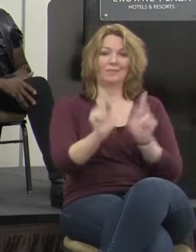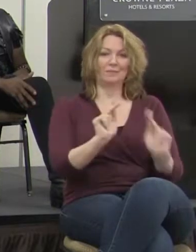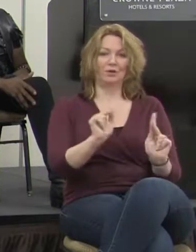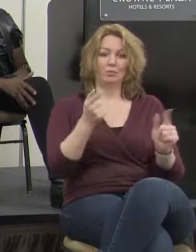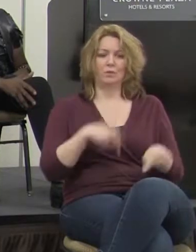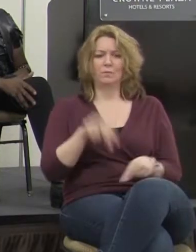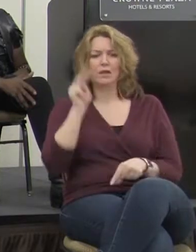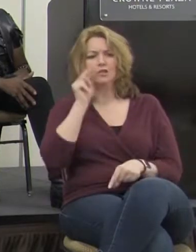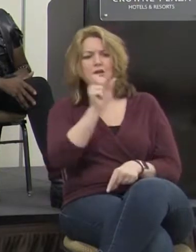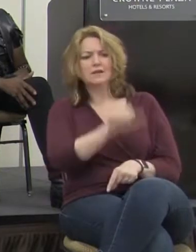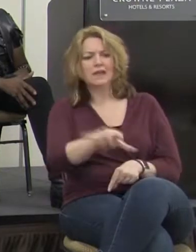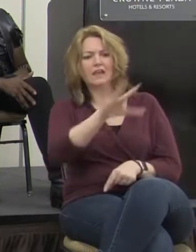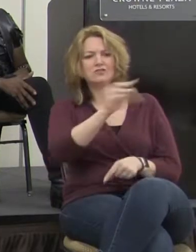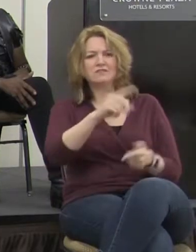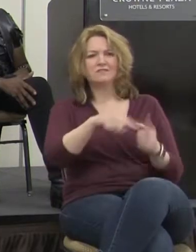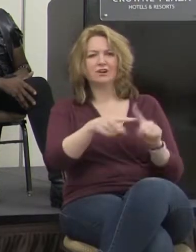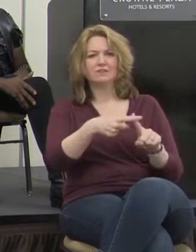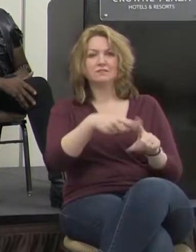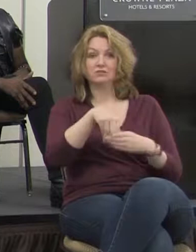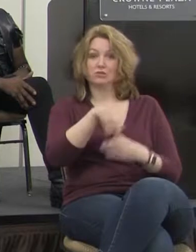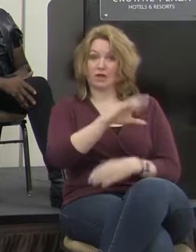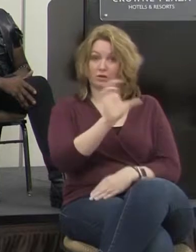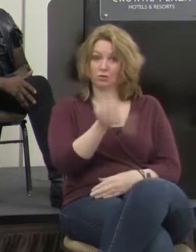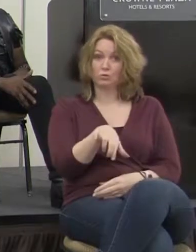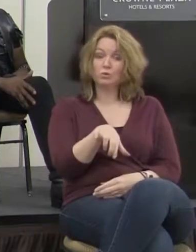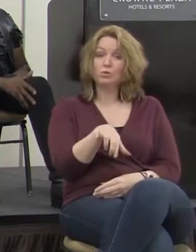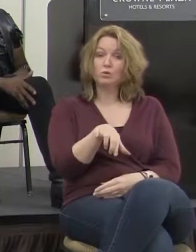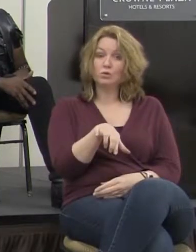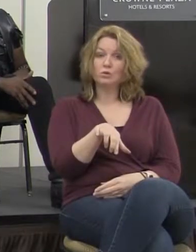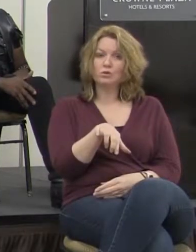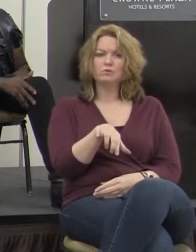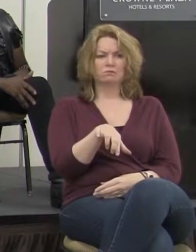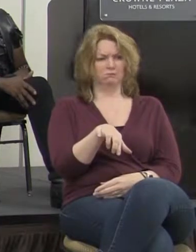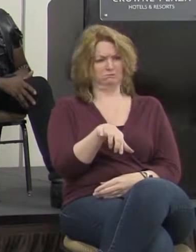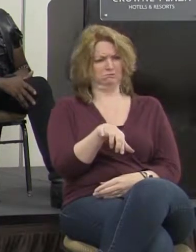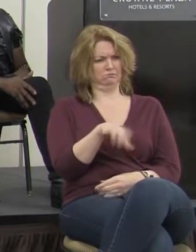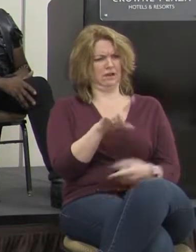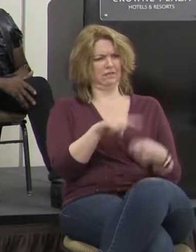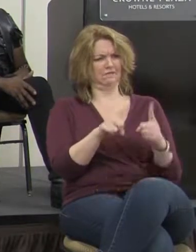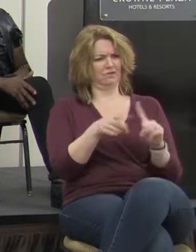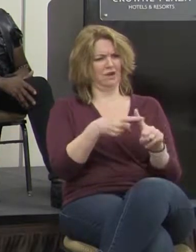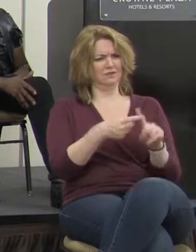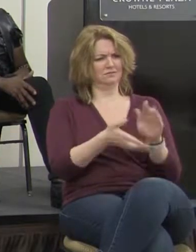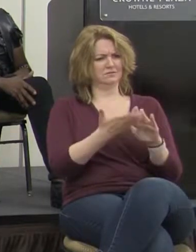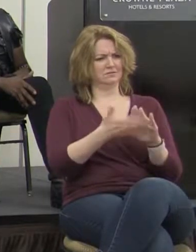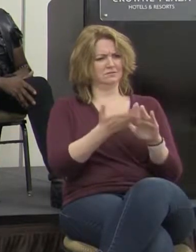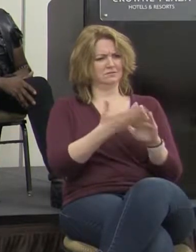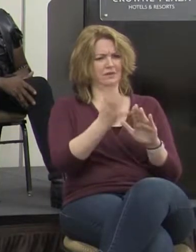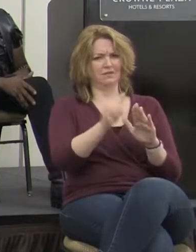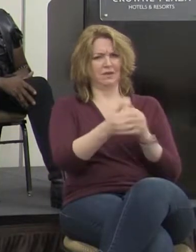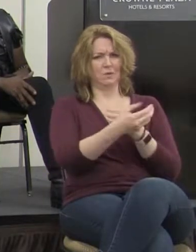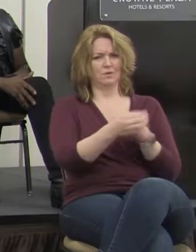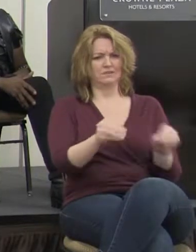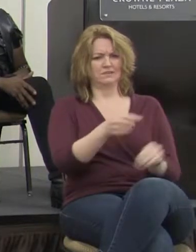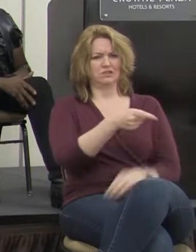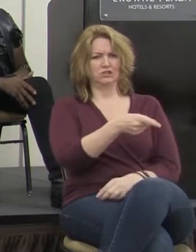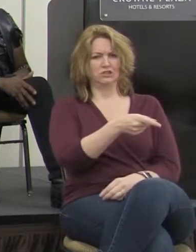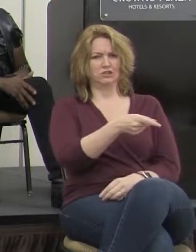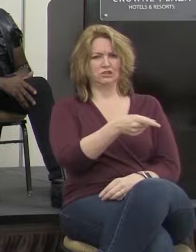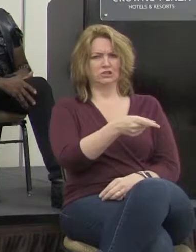at Asians and Friends in Chicago, we noticed that the Friends were running the organization.